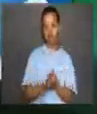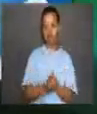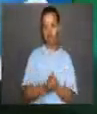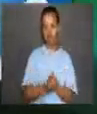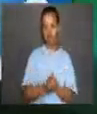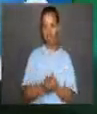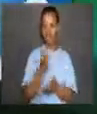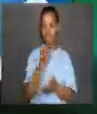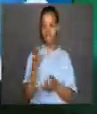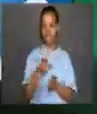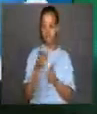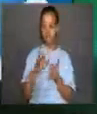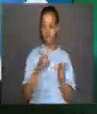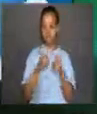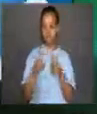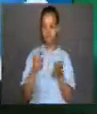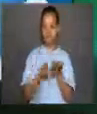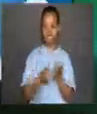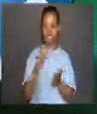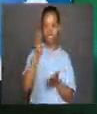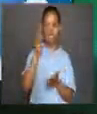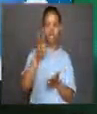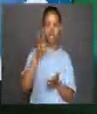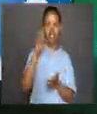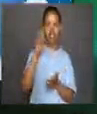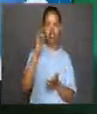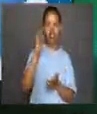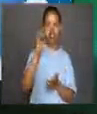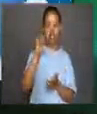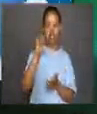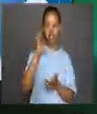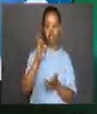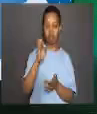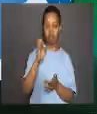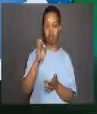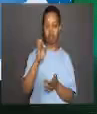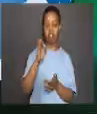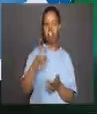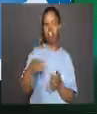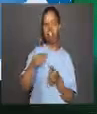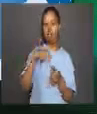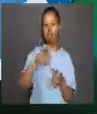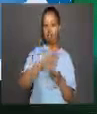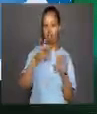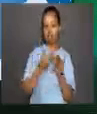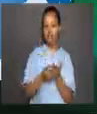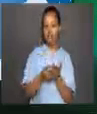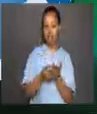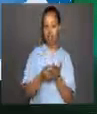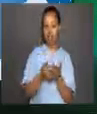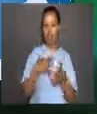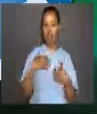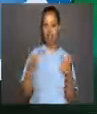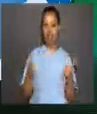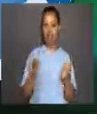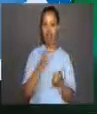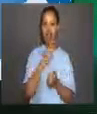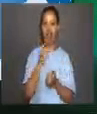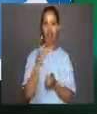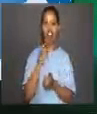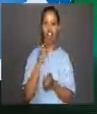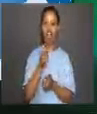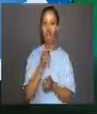Some locations of alpine tundra include Canada, Russia,